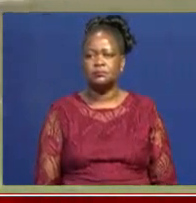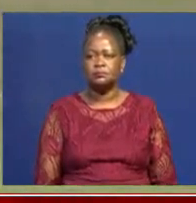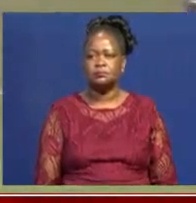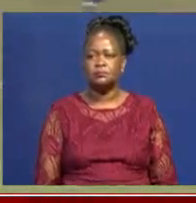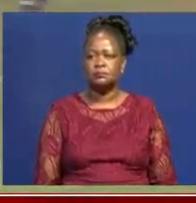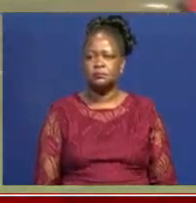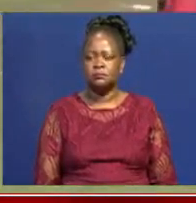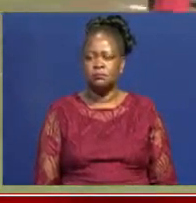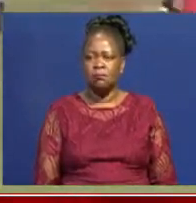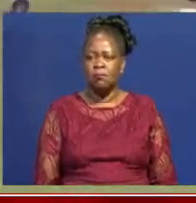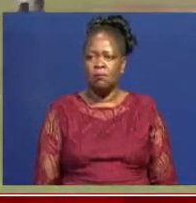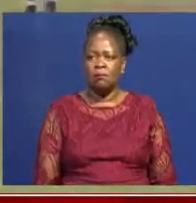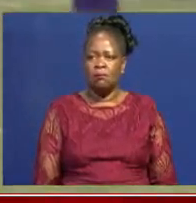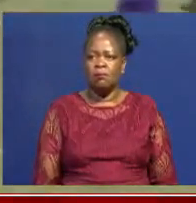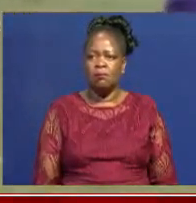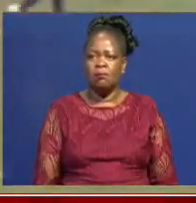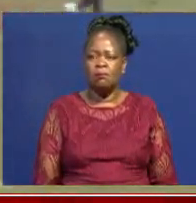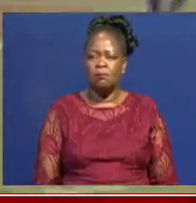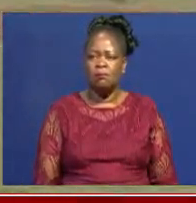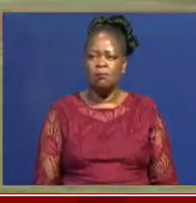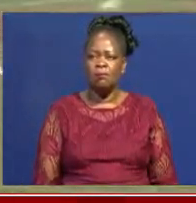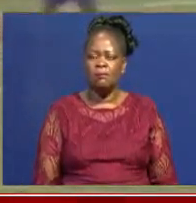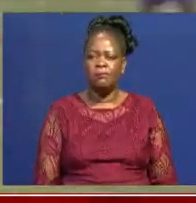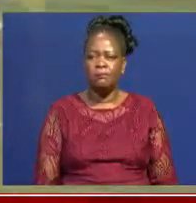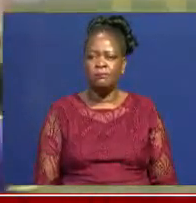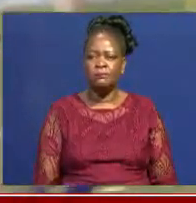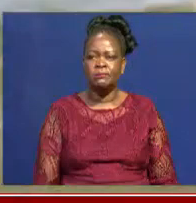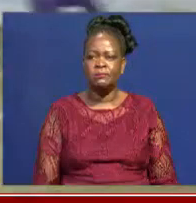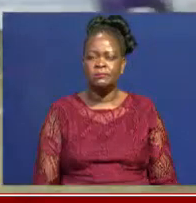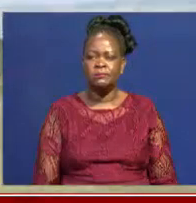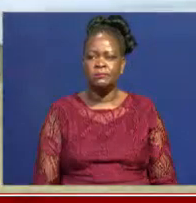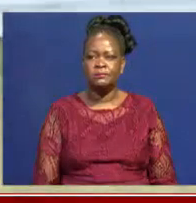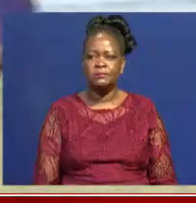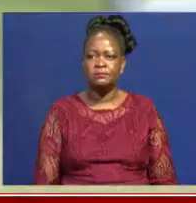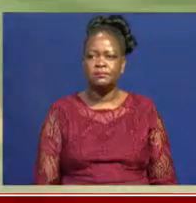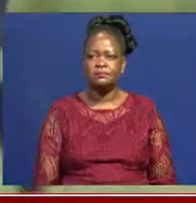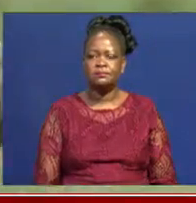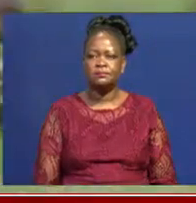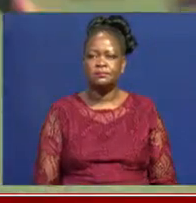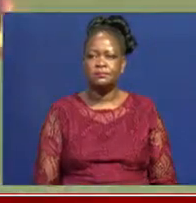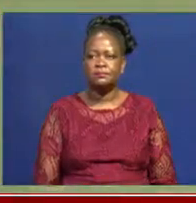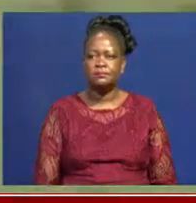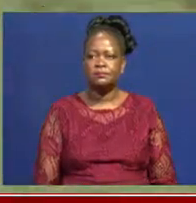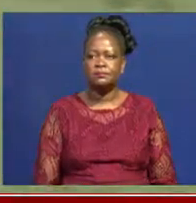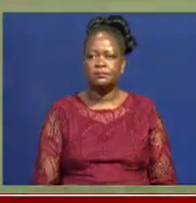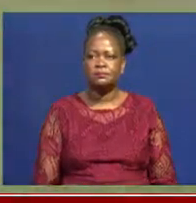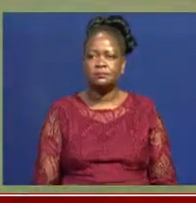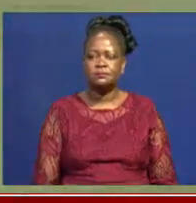Keep going! Keep going!